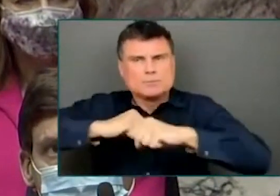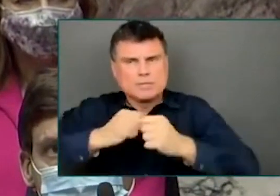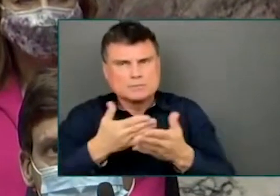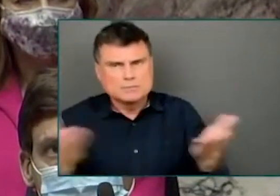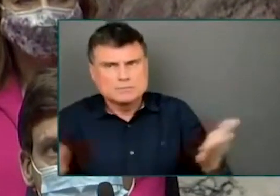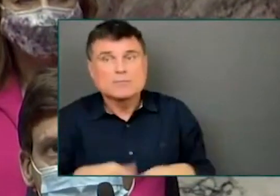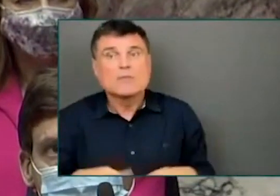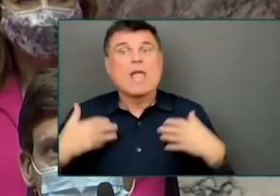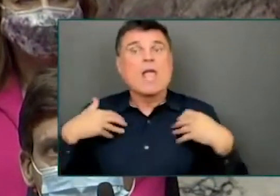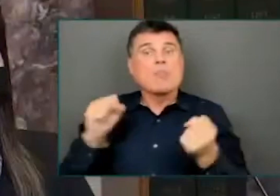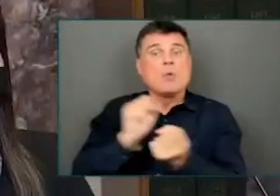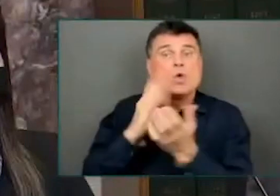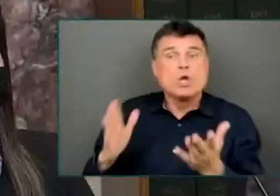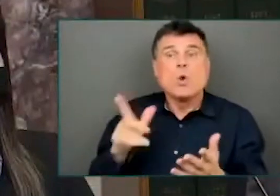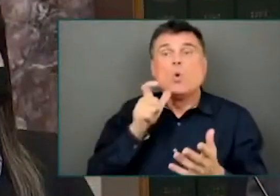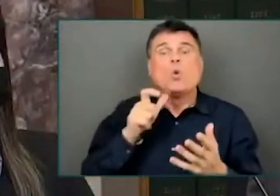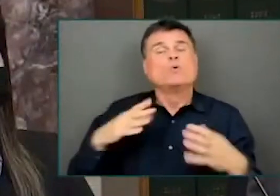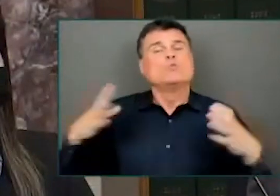in our province's history.